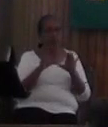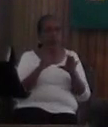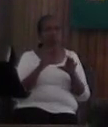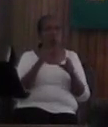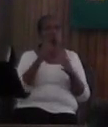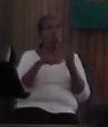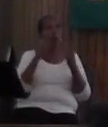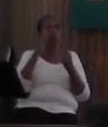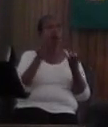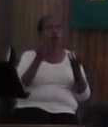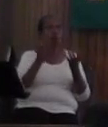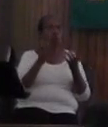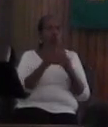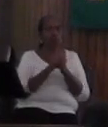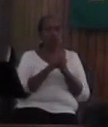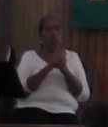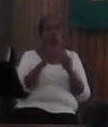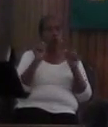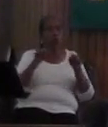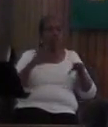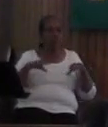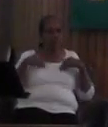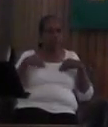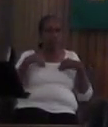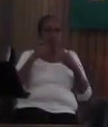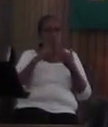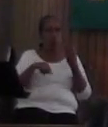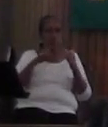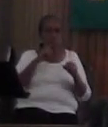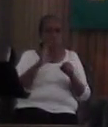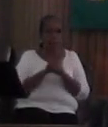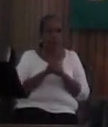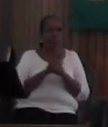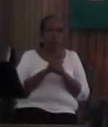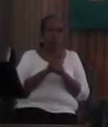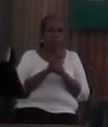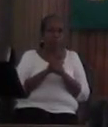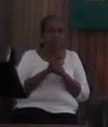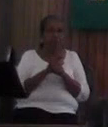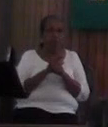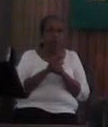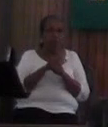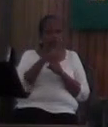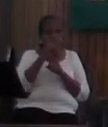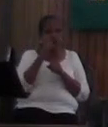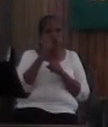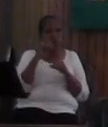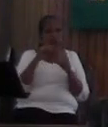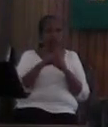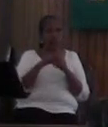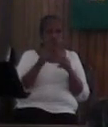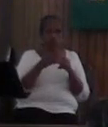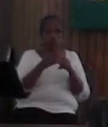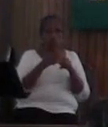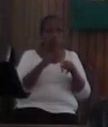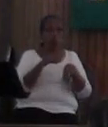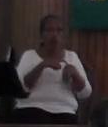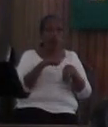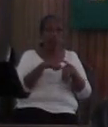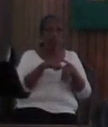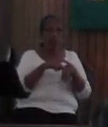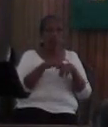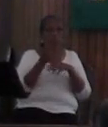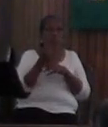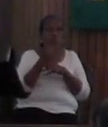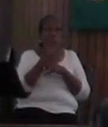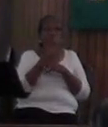of God, you may receive what was promised. For yet, in a very little while, the